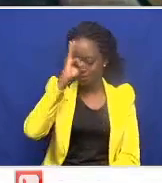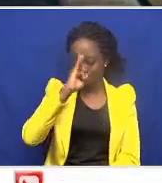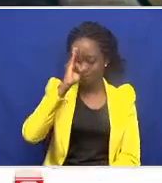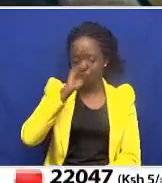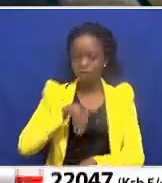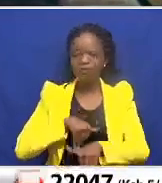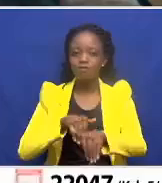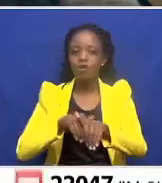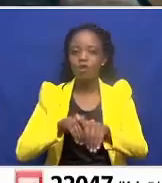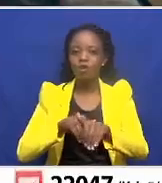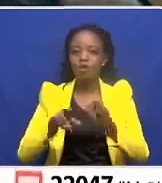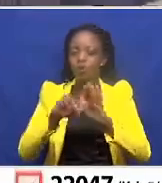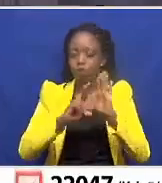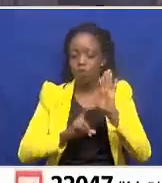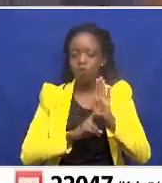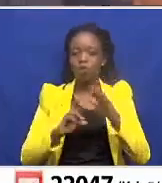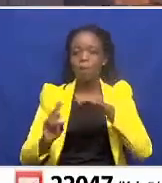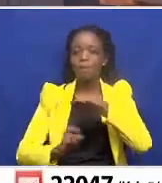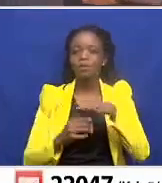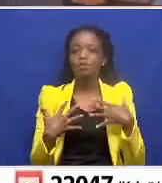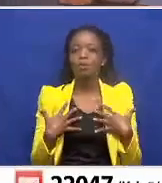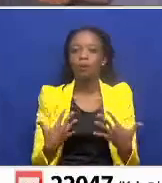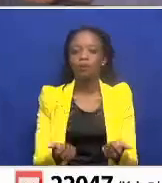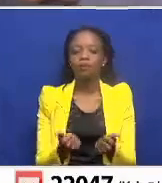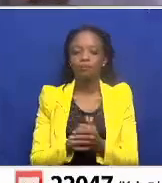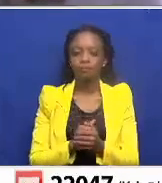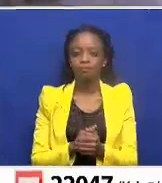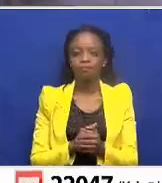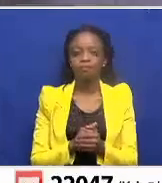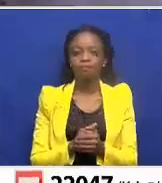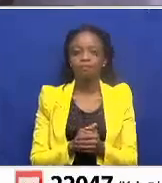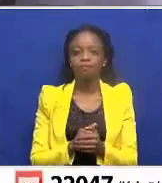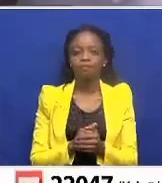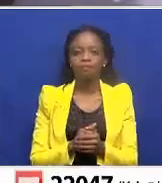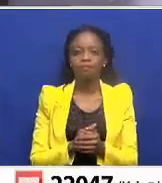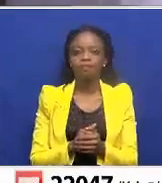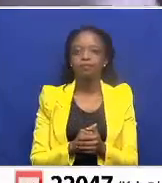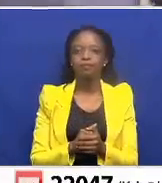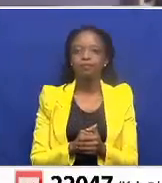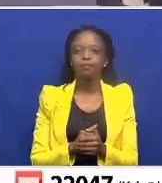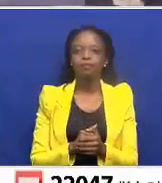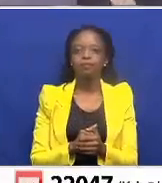the Ministry of Health guidelines. Andrew Kilemi for TV 47.